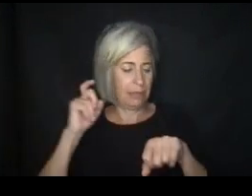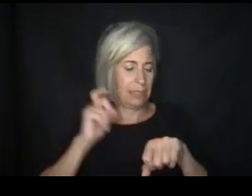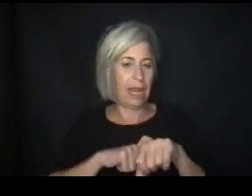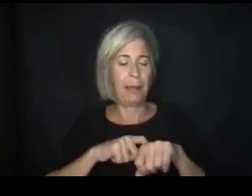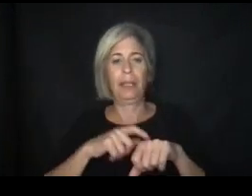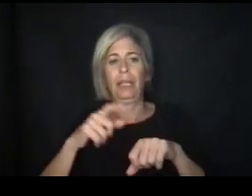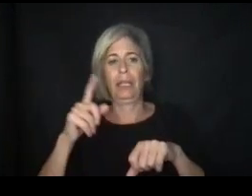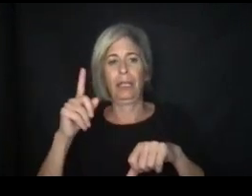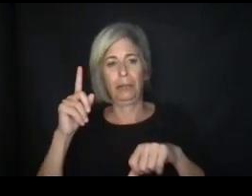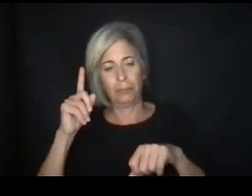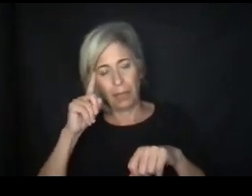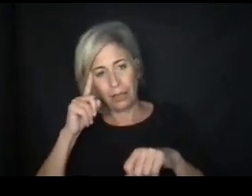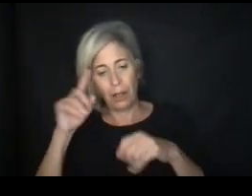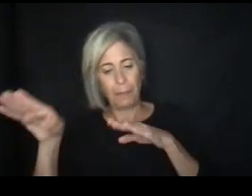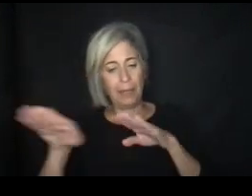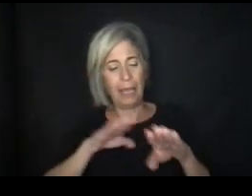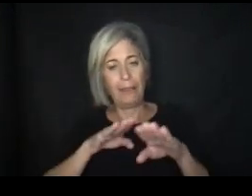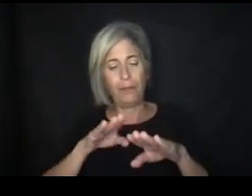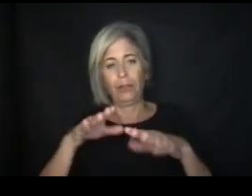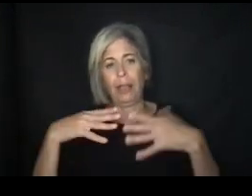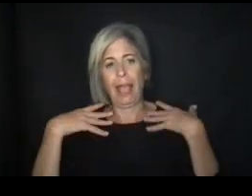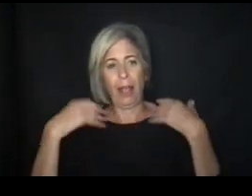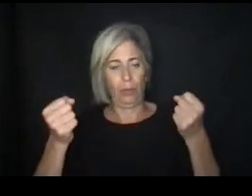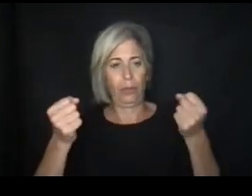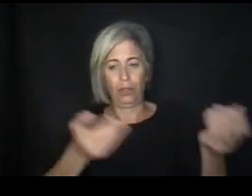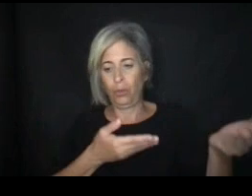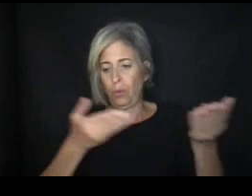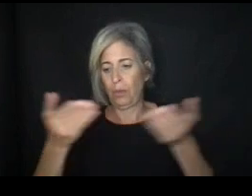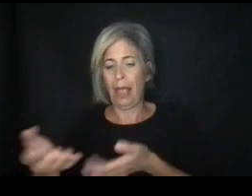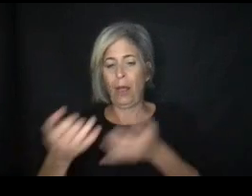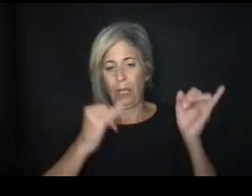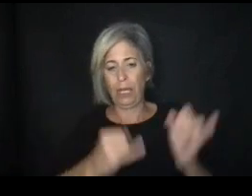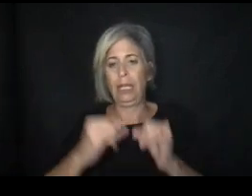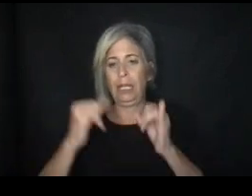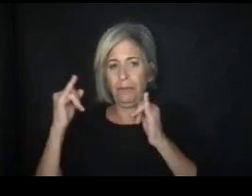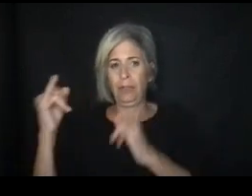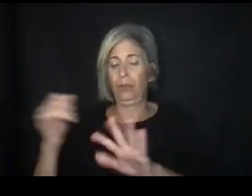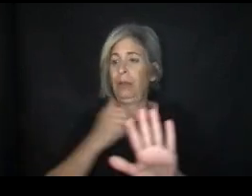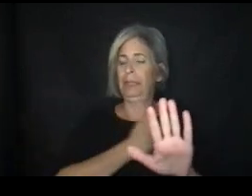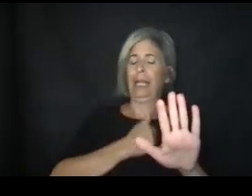effective mental/behavioral health that allows individuals,